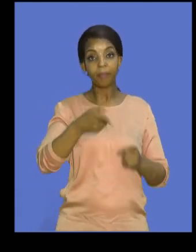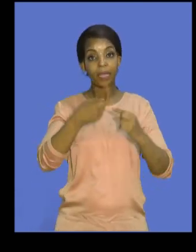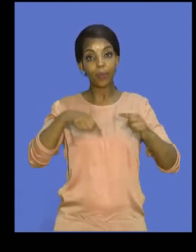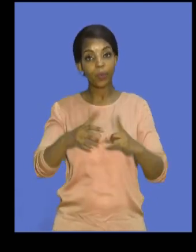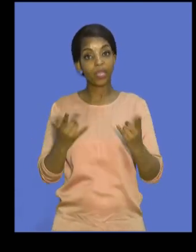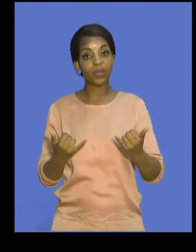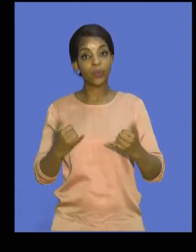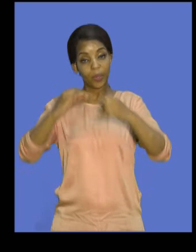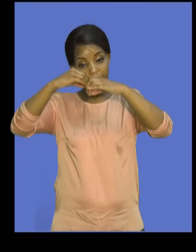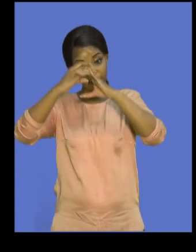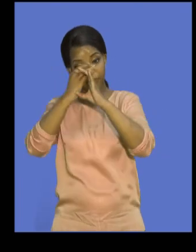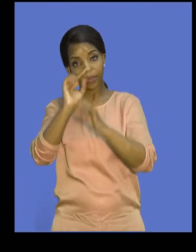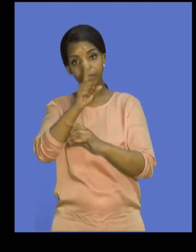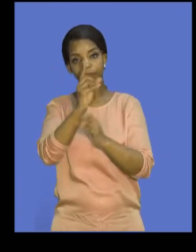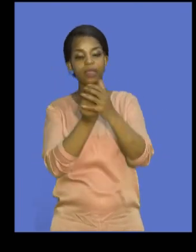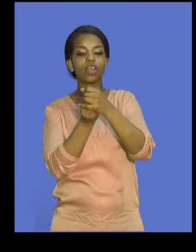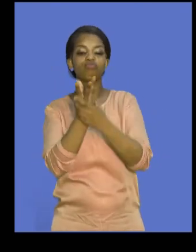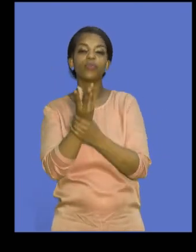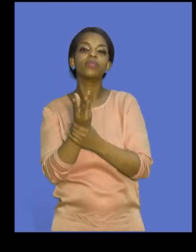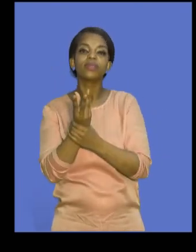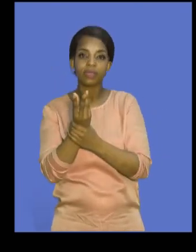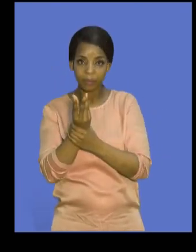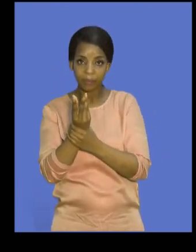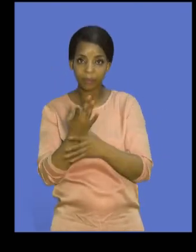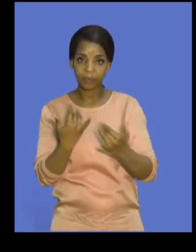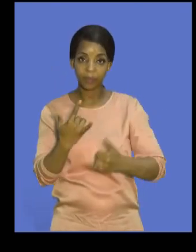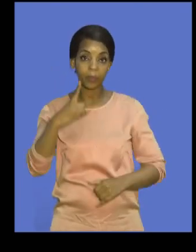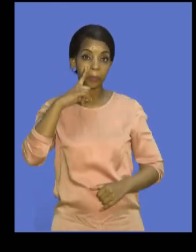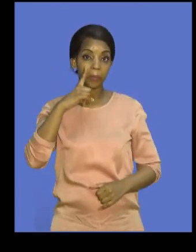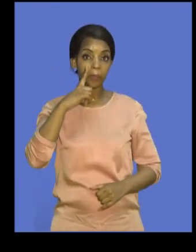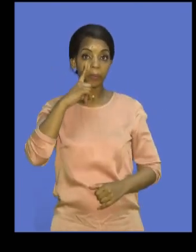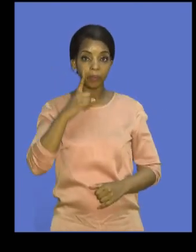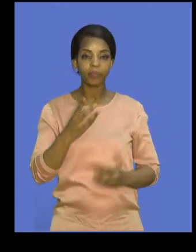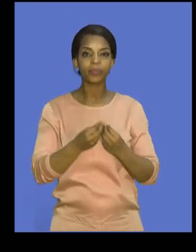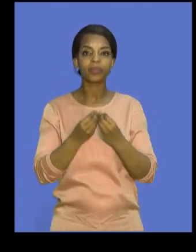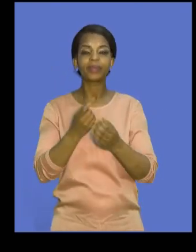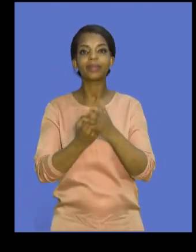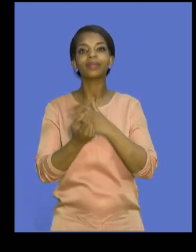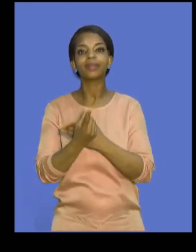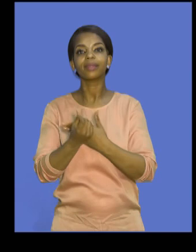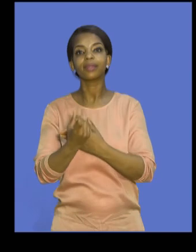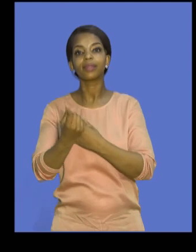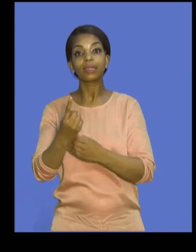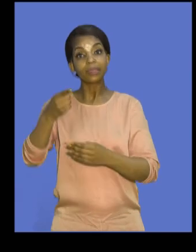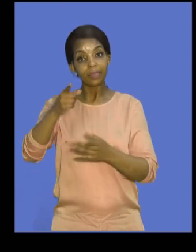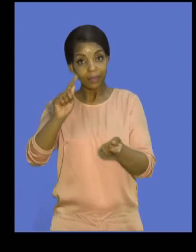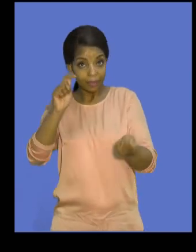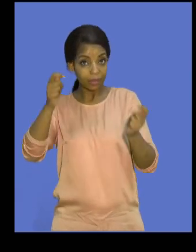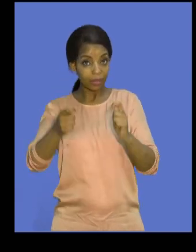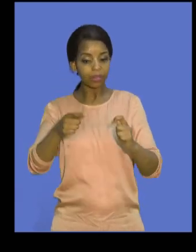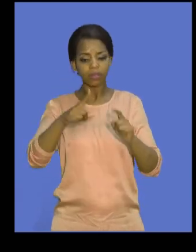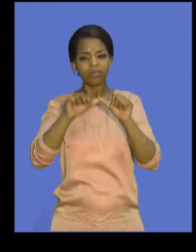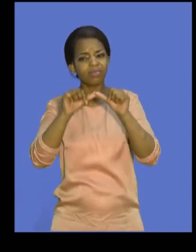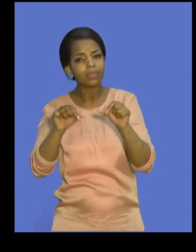Under growth, we looked at the concept of patterns. Patterns is the change. Is the change constant? Can I then